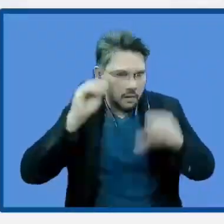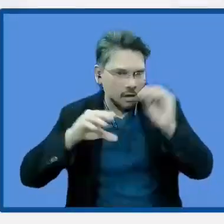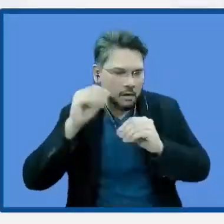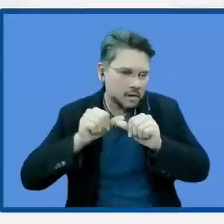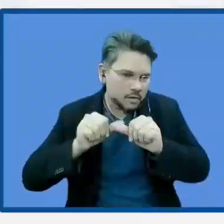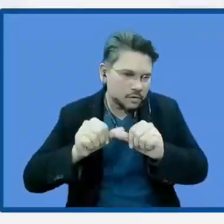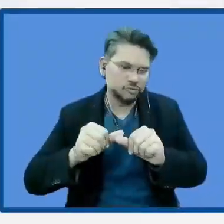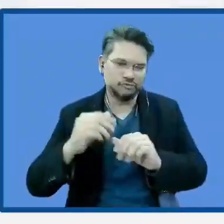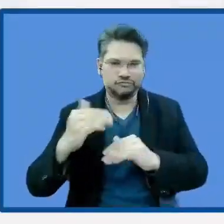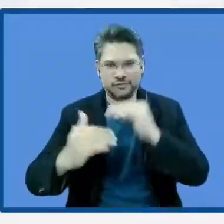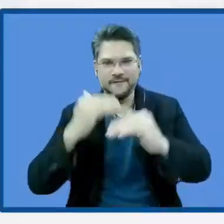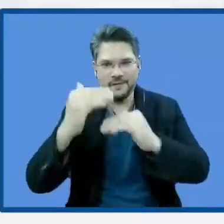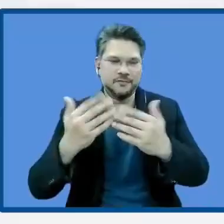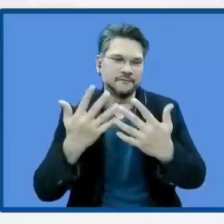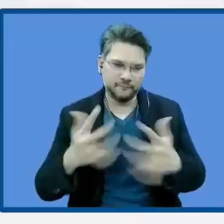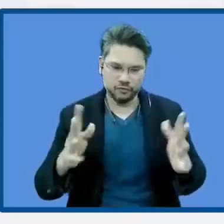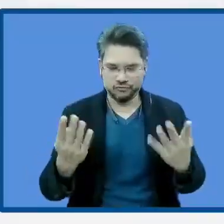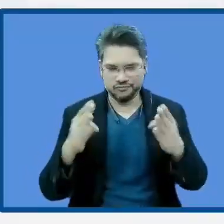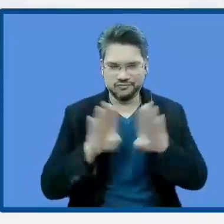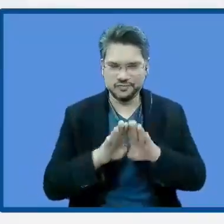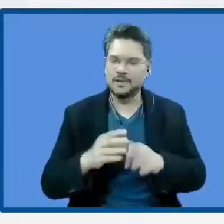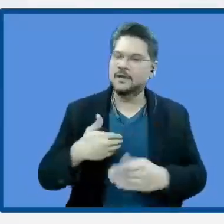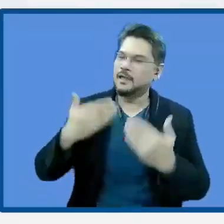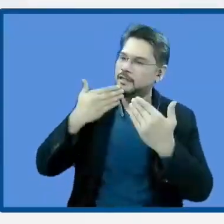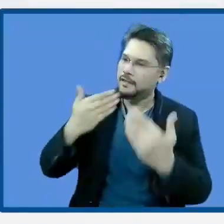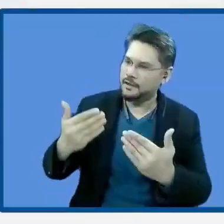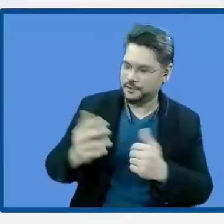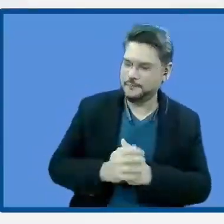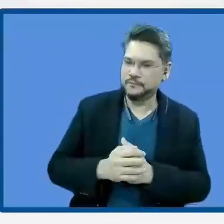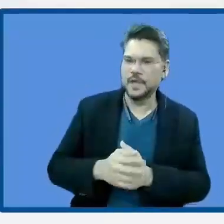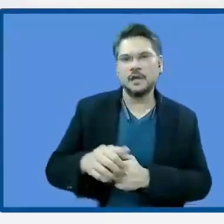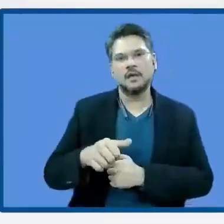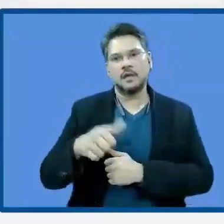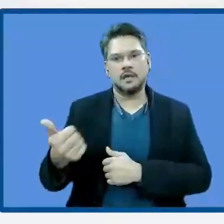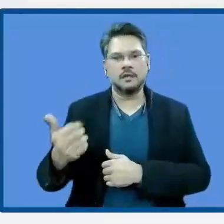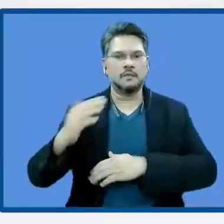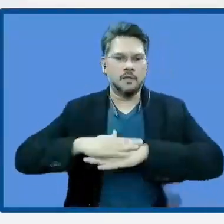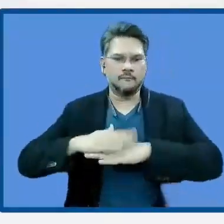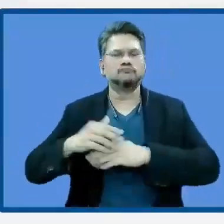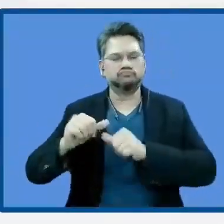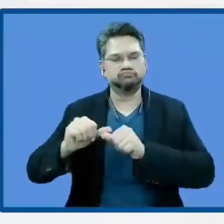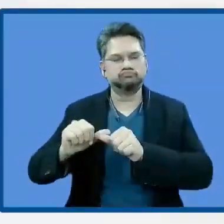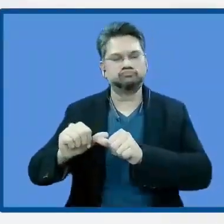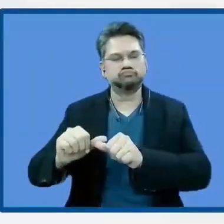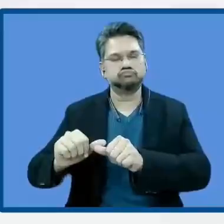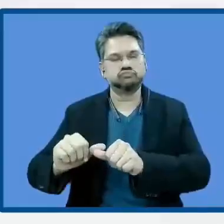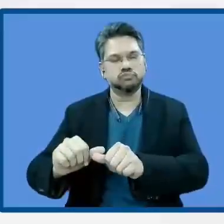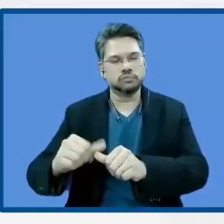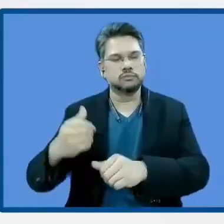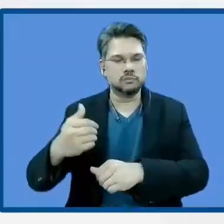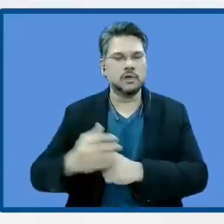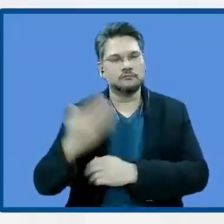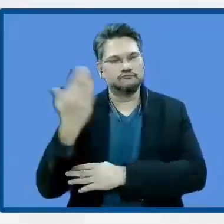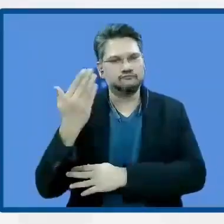moderating the panel. In the same room, the platform will go on. and have an hour with